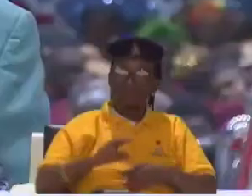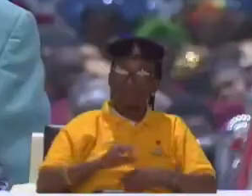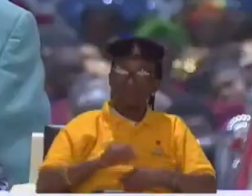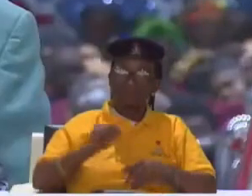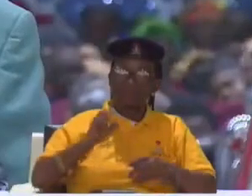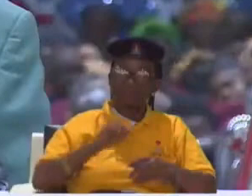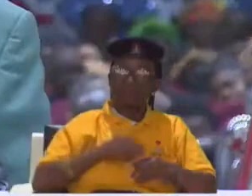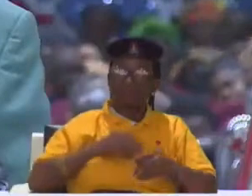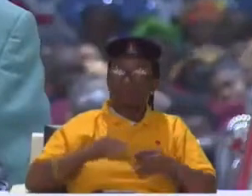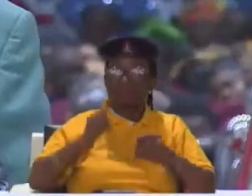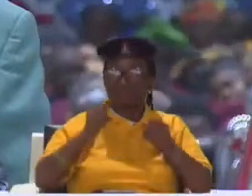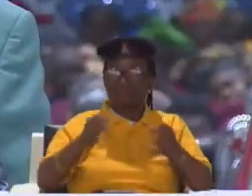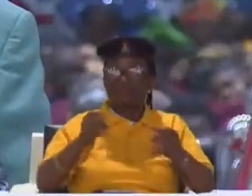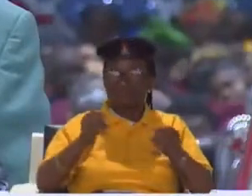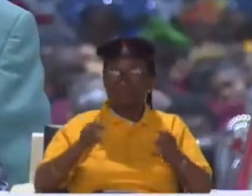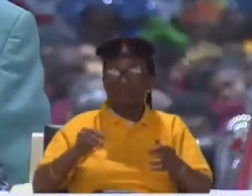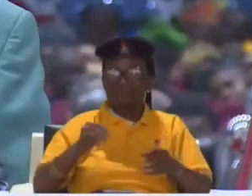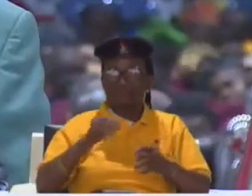speaking